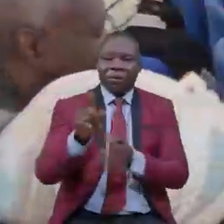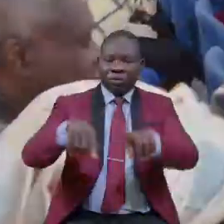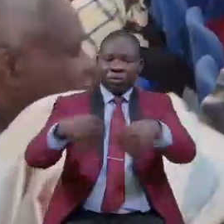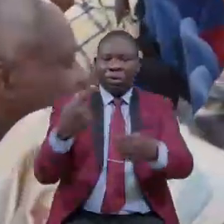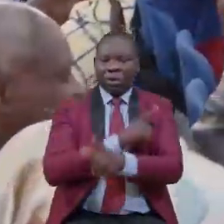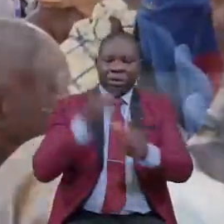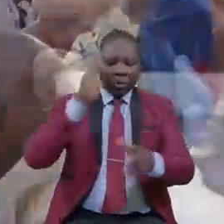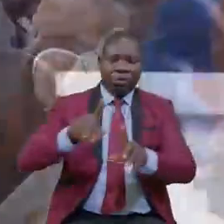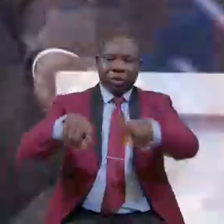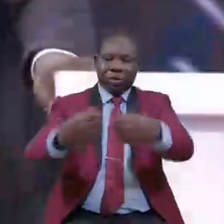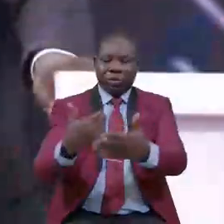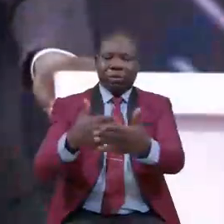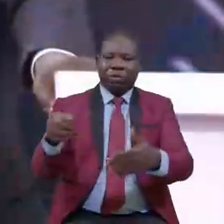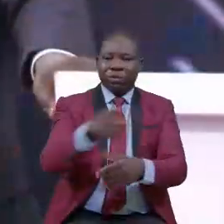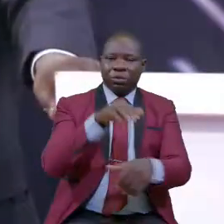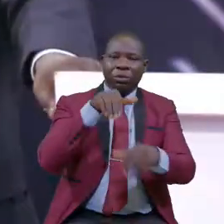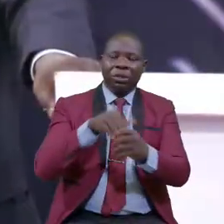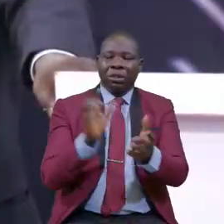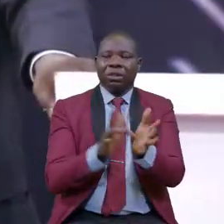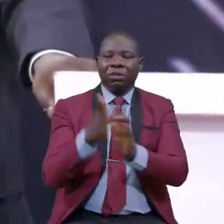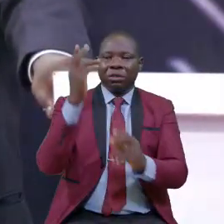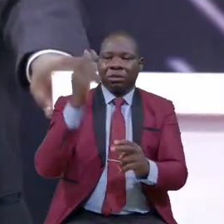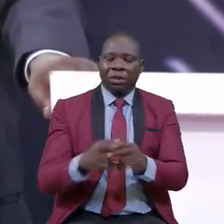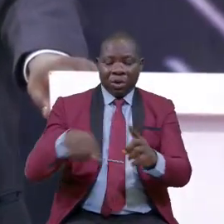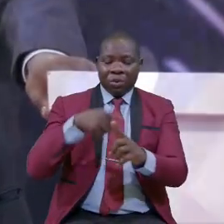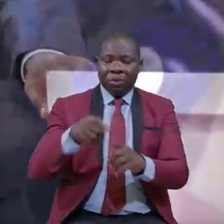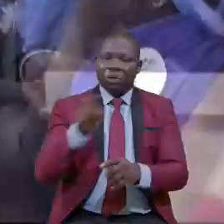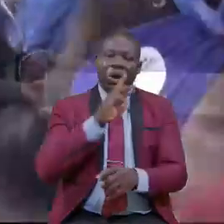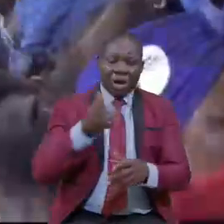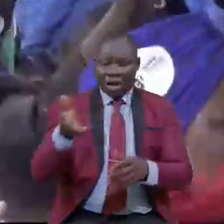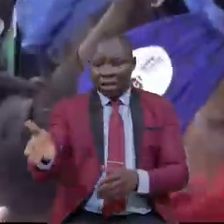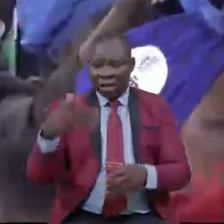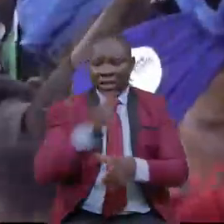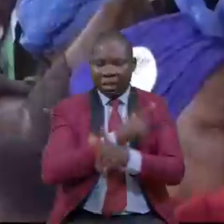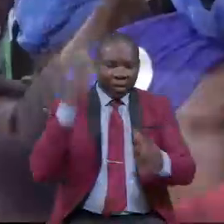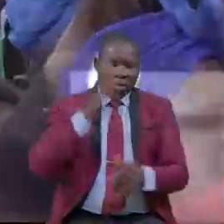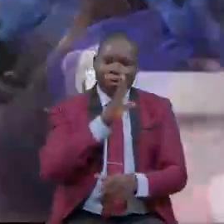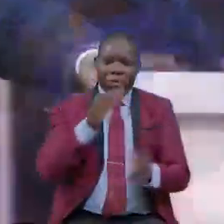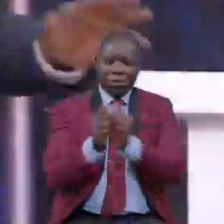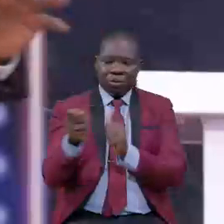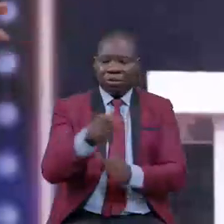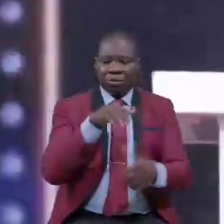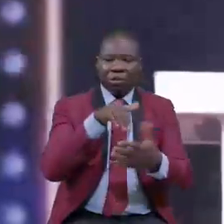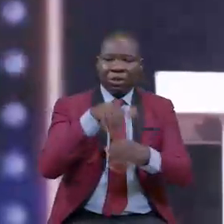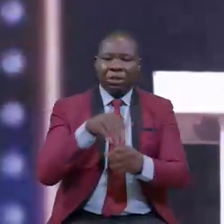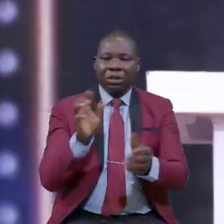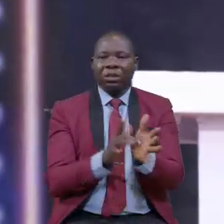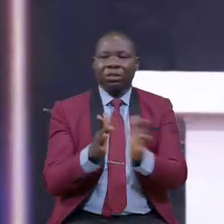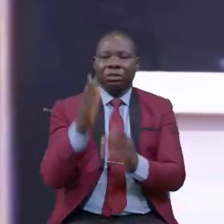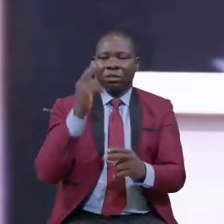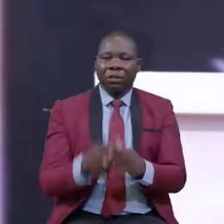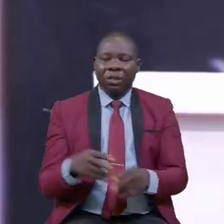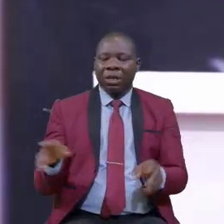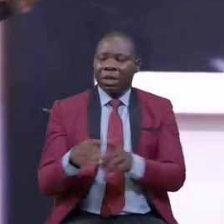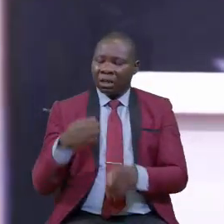you while you are there the Lord will be with you and as you are coming back you be coming